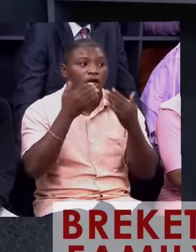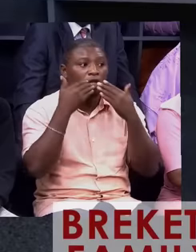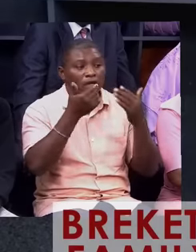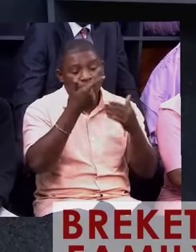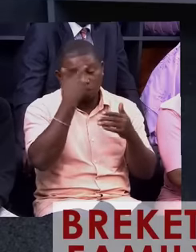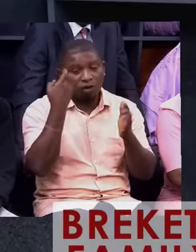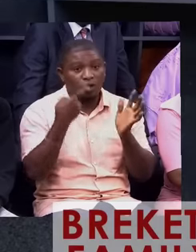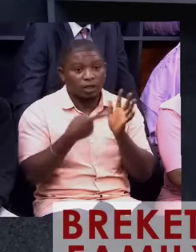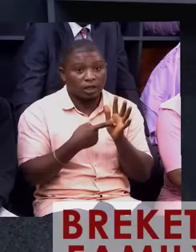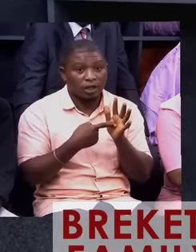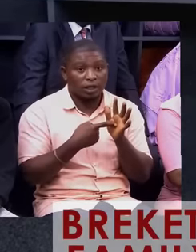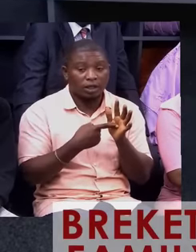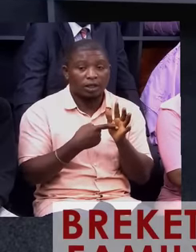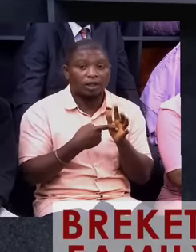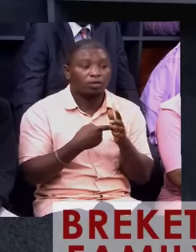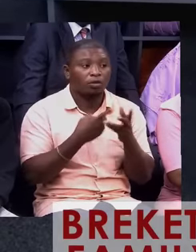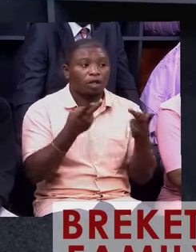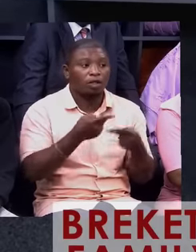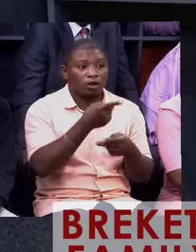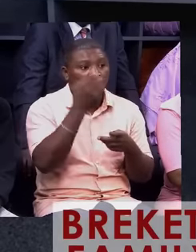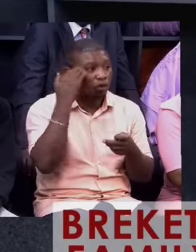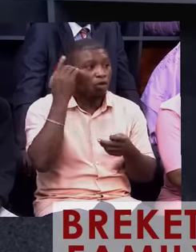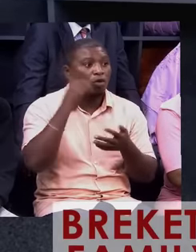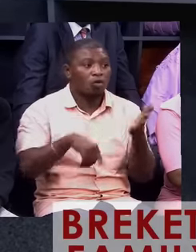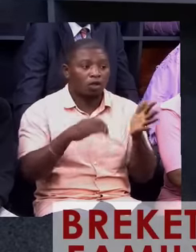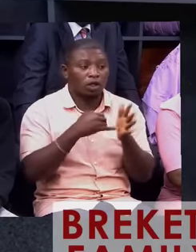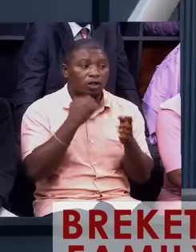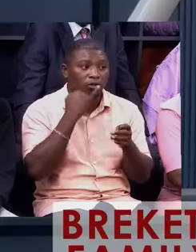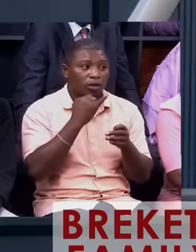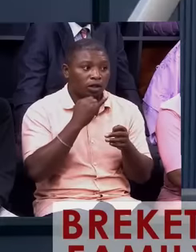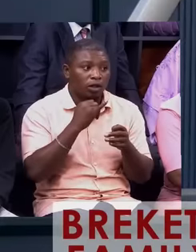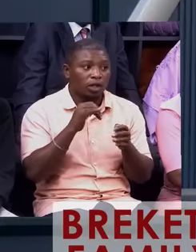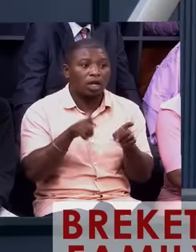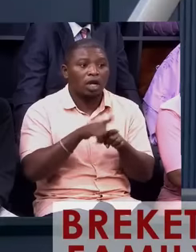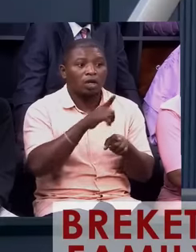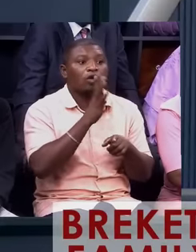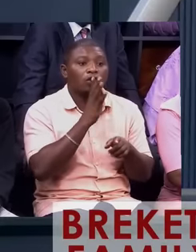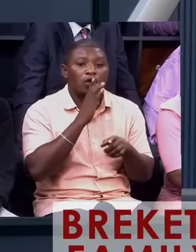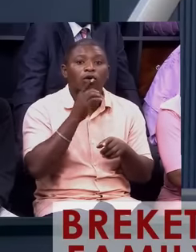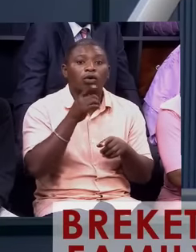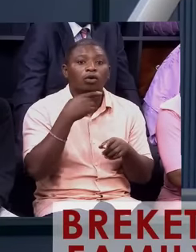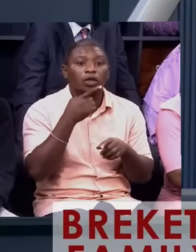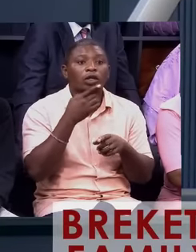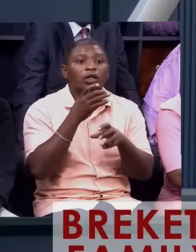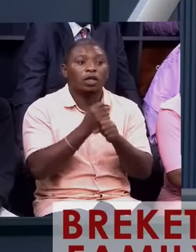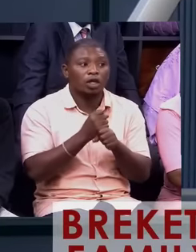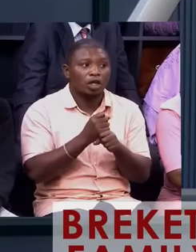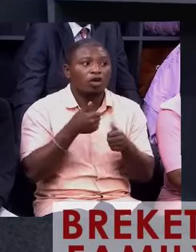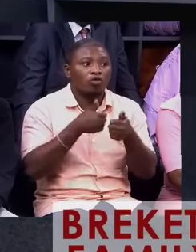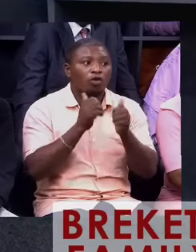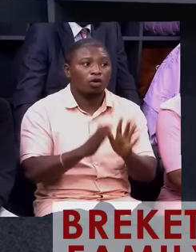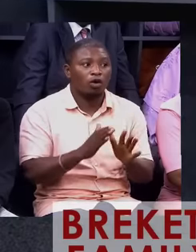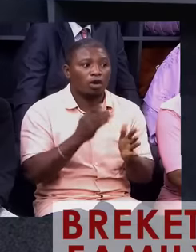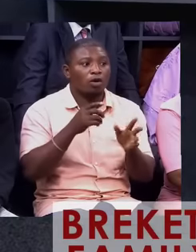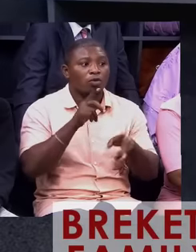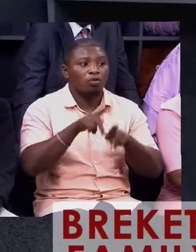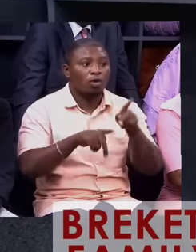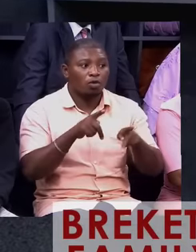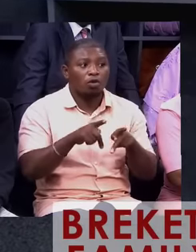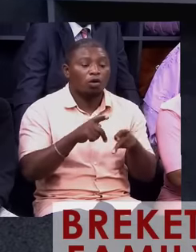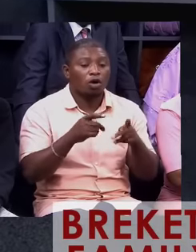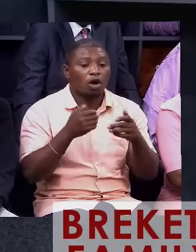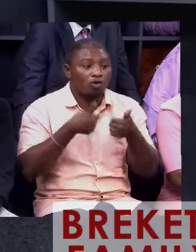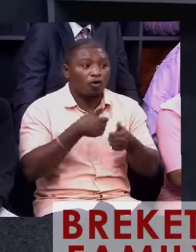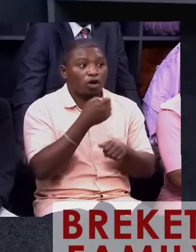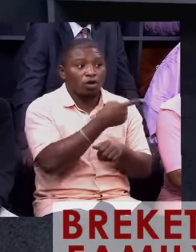platform eh you know what it be like you talk you say you get followers people they follow you and and I'm